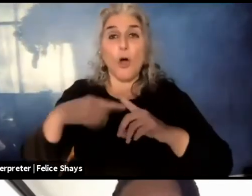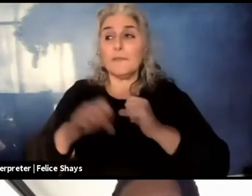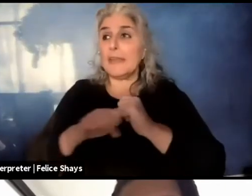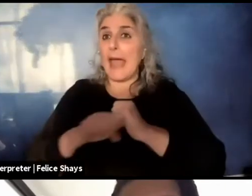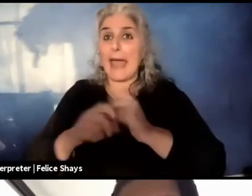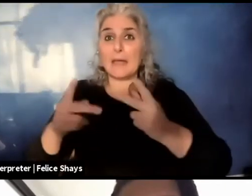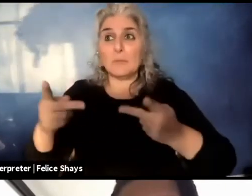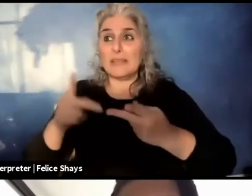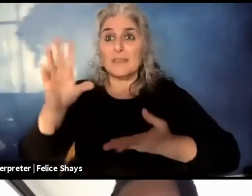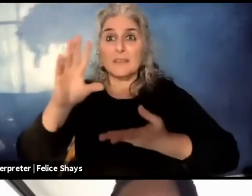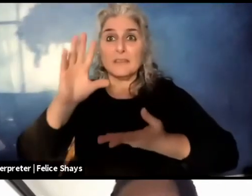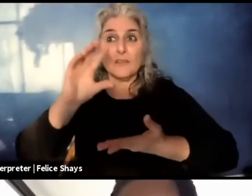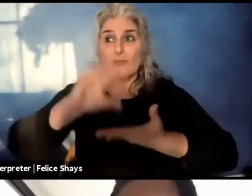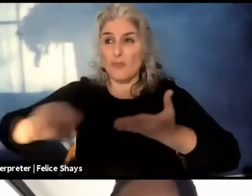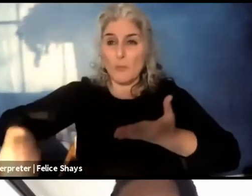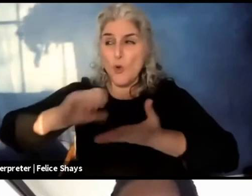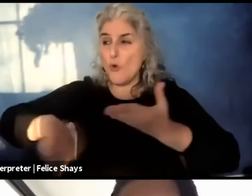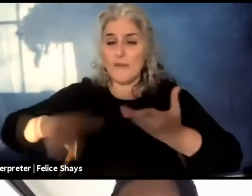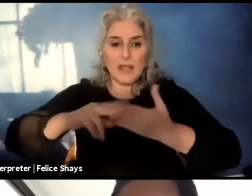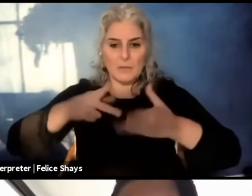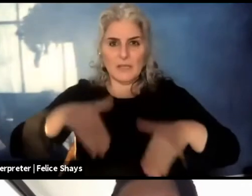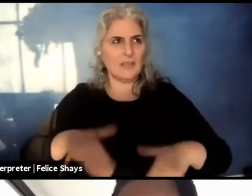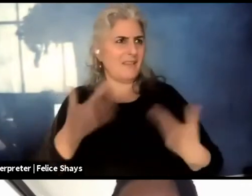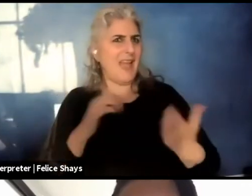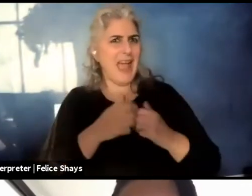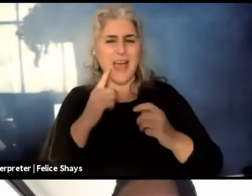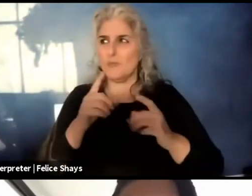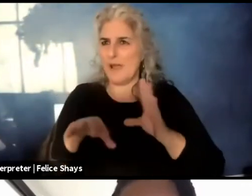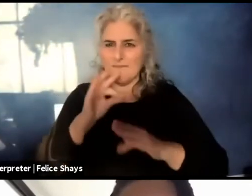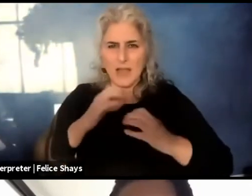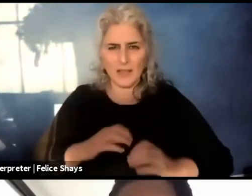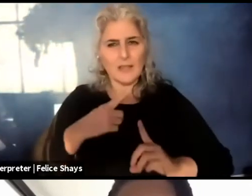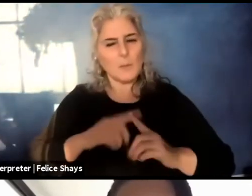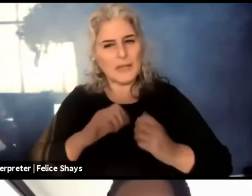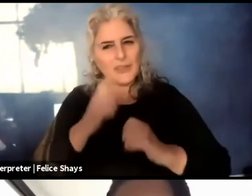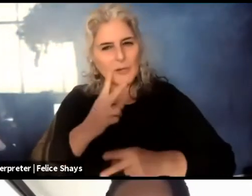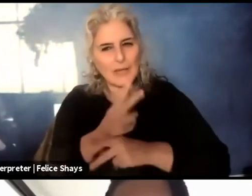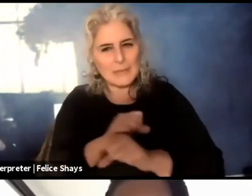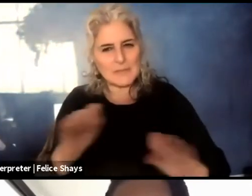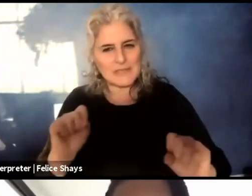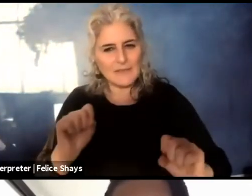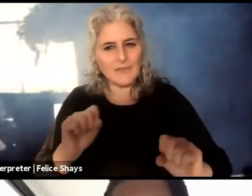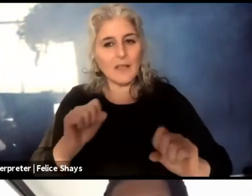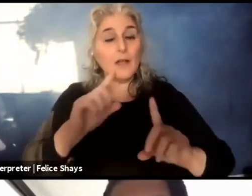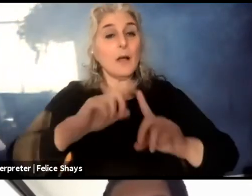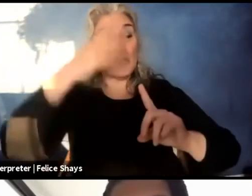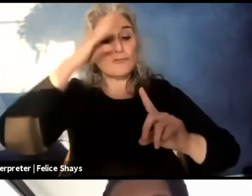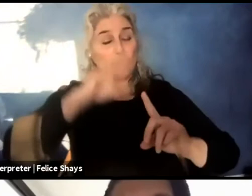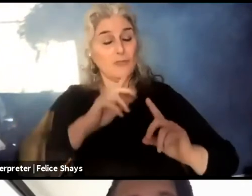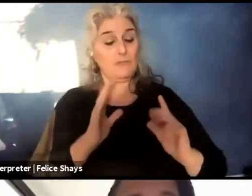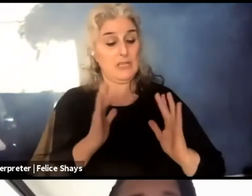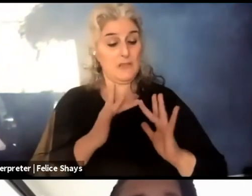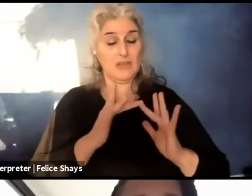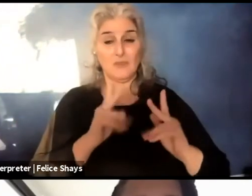practices to stay afloat. I also want to say that like the impact of online erasure and cultural is like a